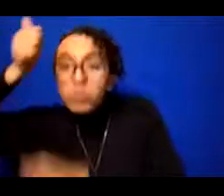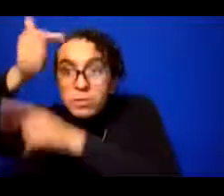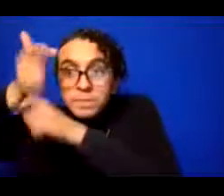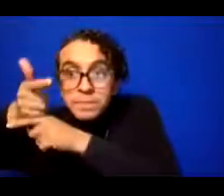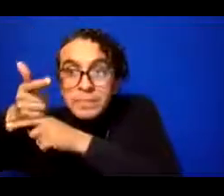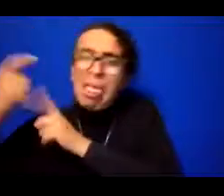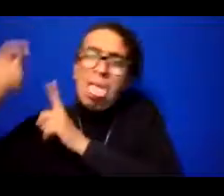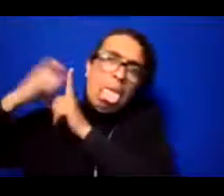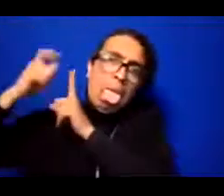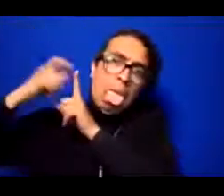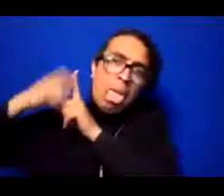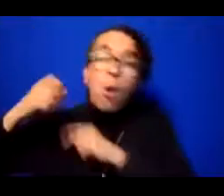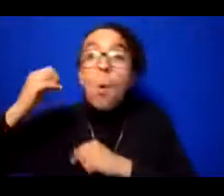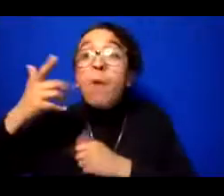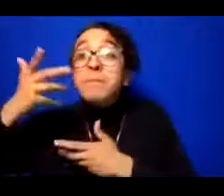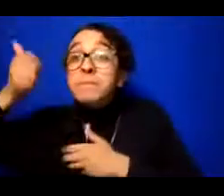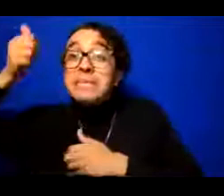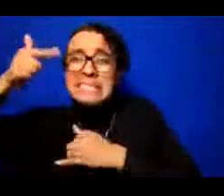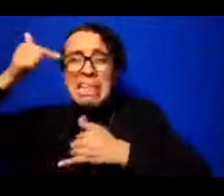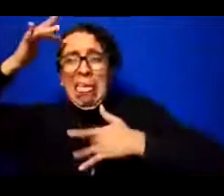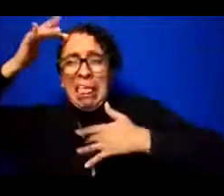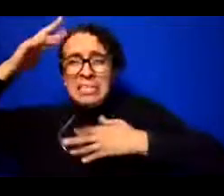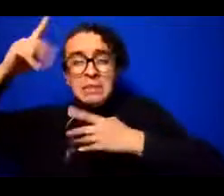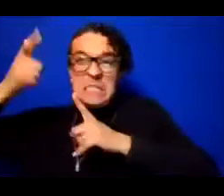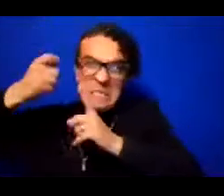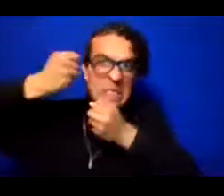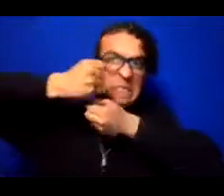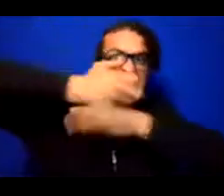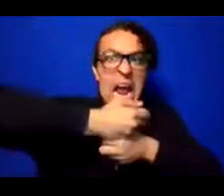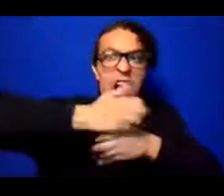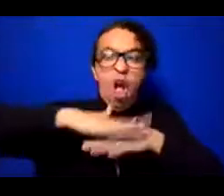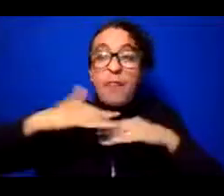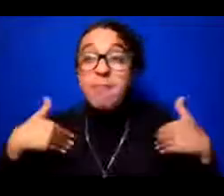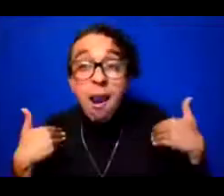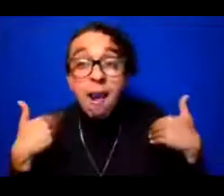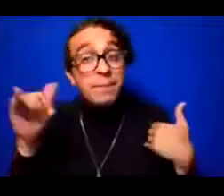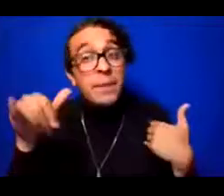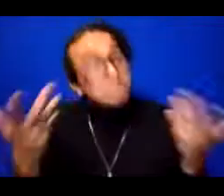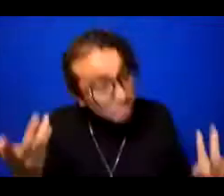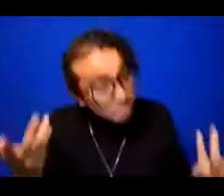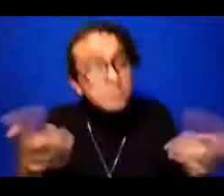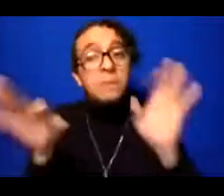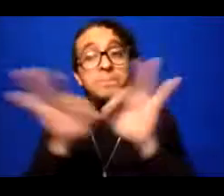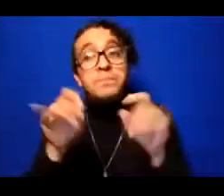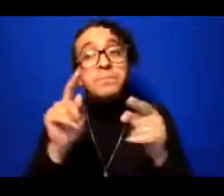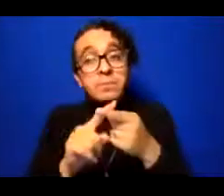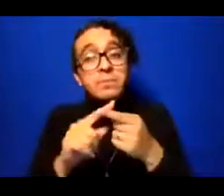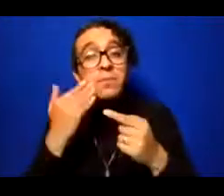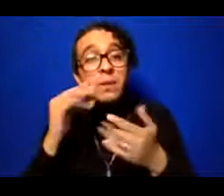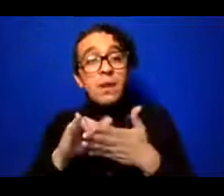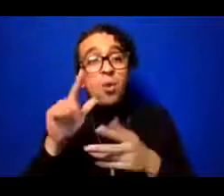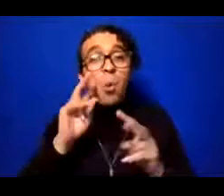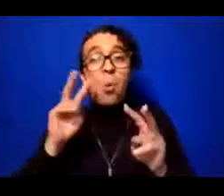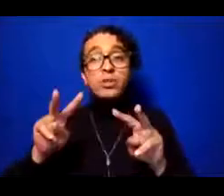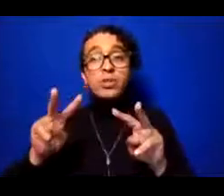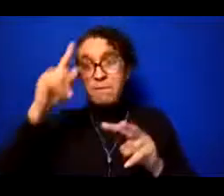their own mental health issues and they take it out on a younger sibling. So I always stress to parents that it's important to make sure that you're watching out